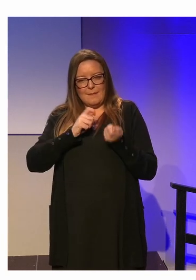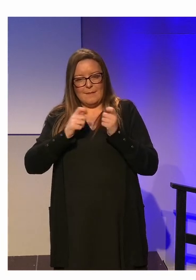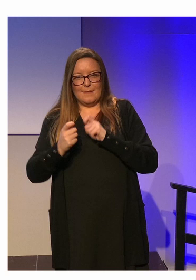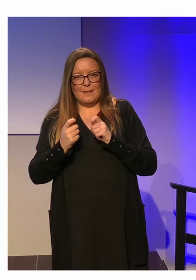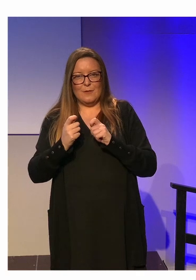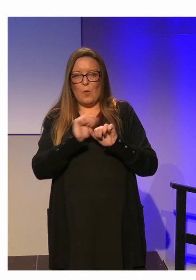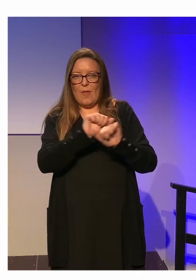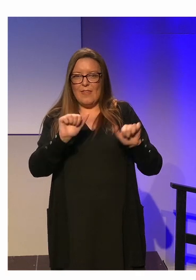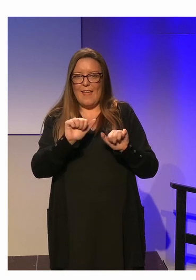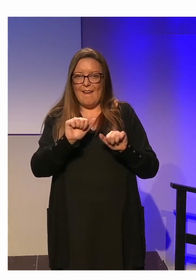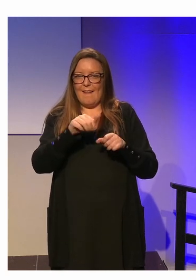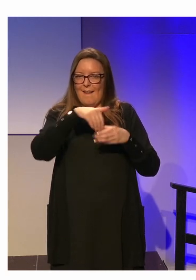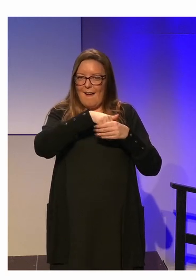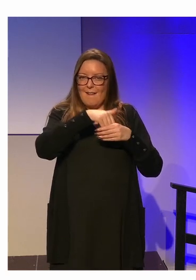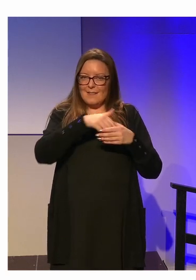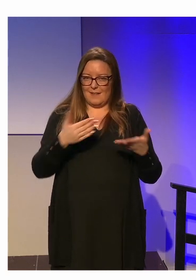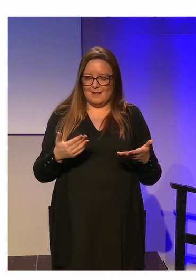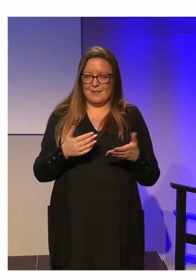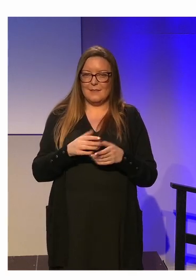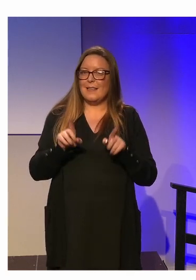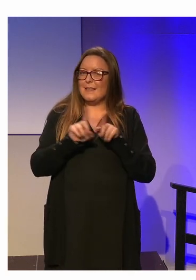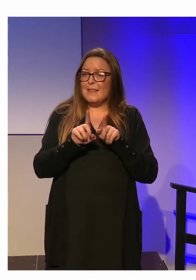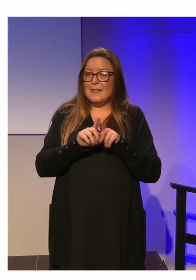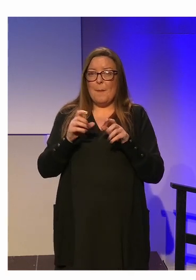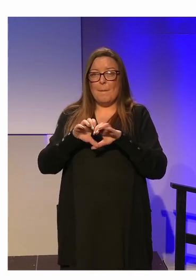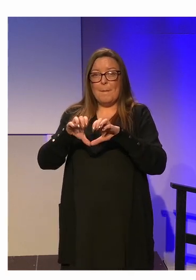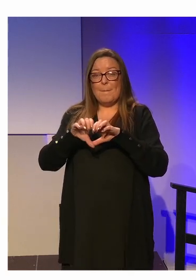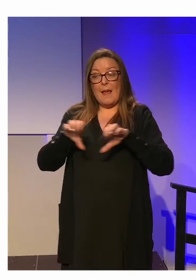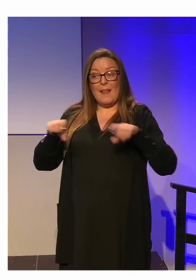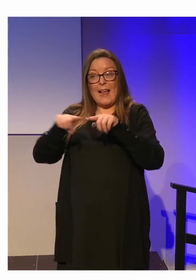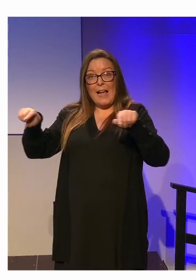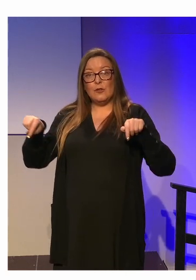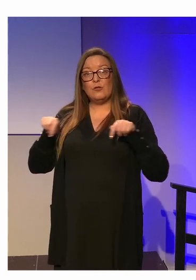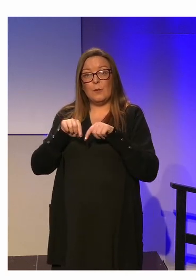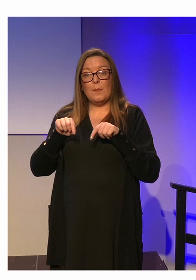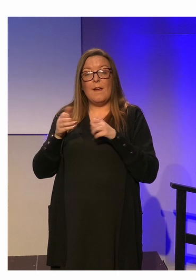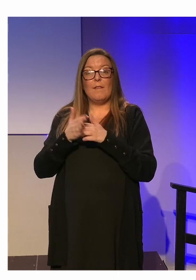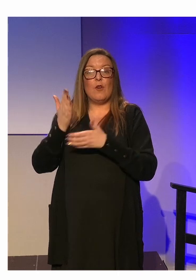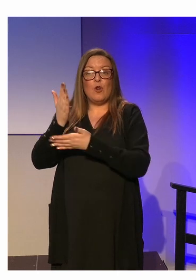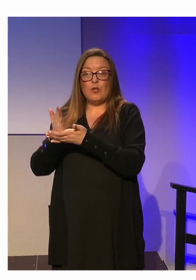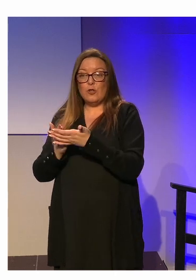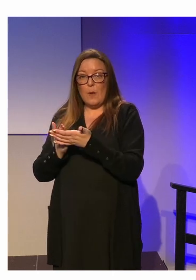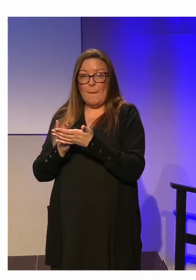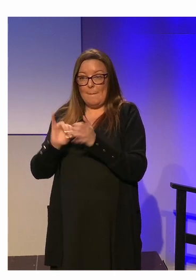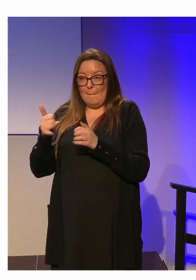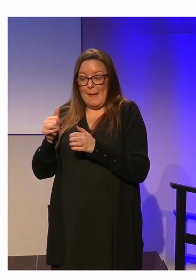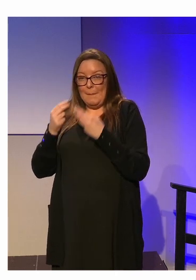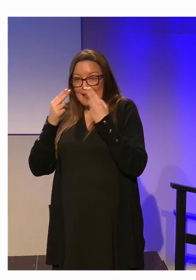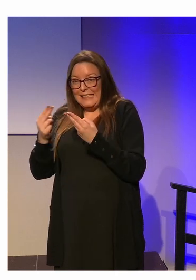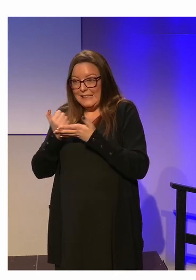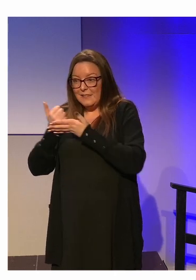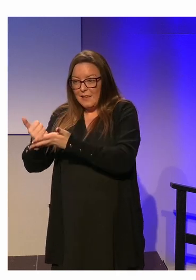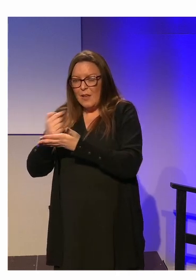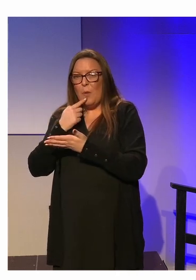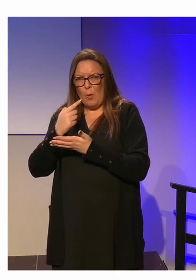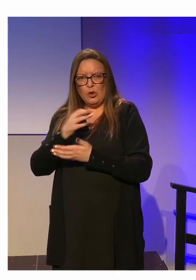context. So in the classroom, necessary for some, but good for all. And that's what I'm